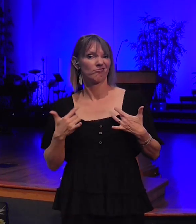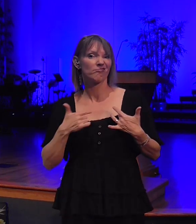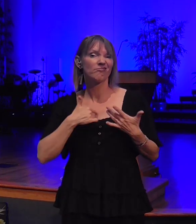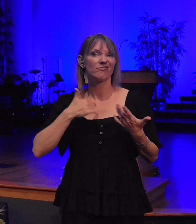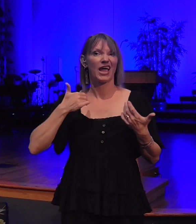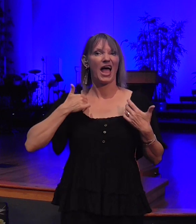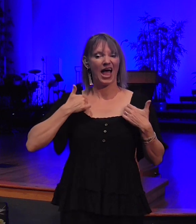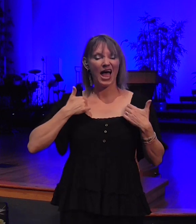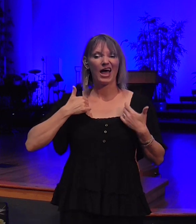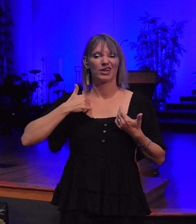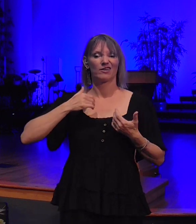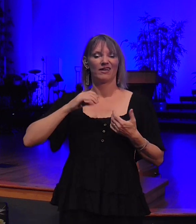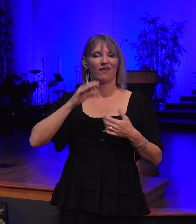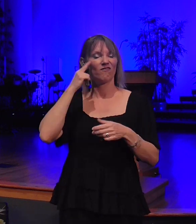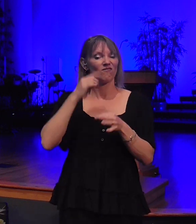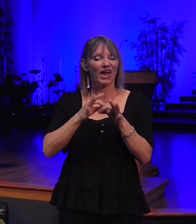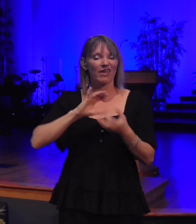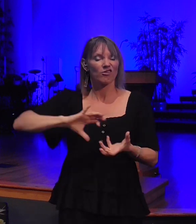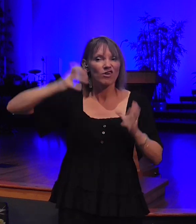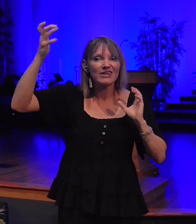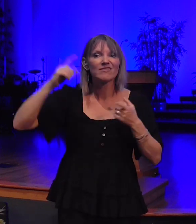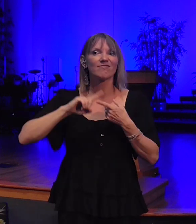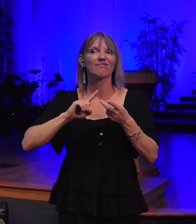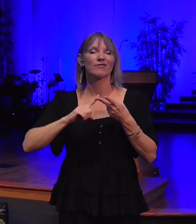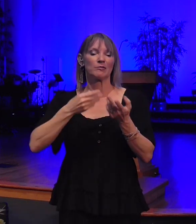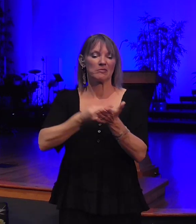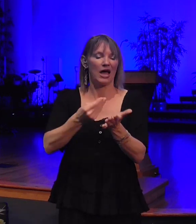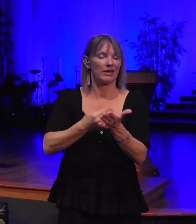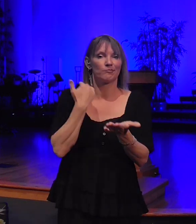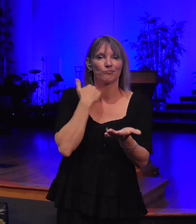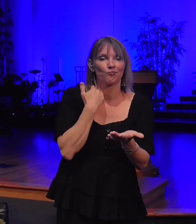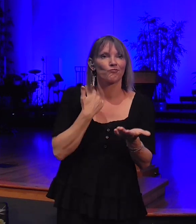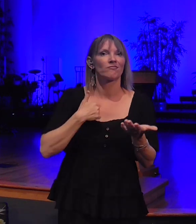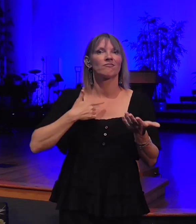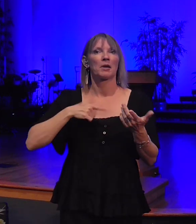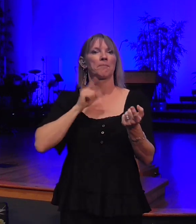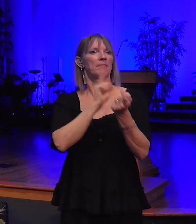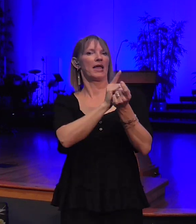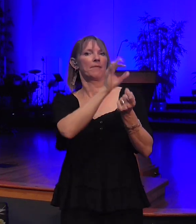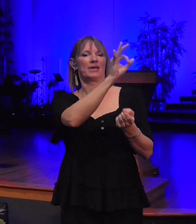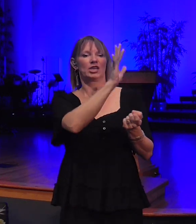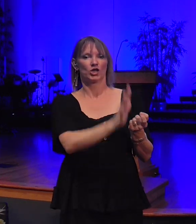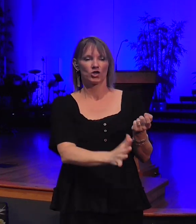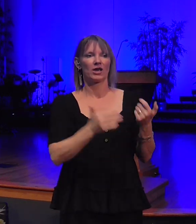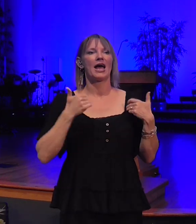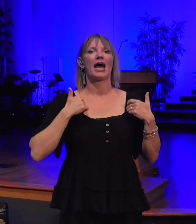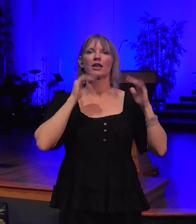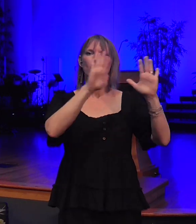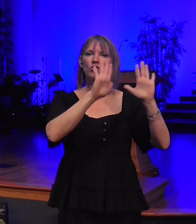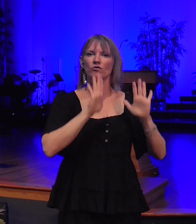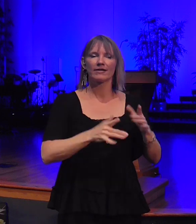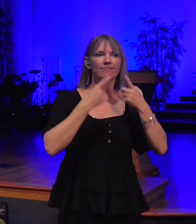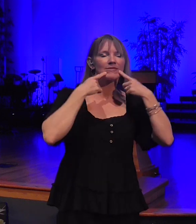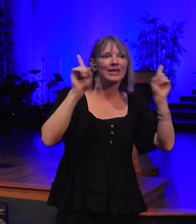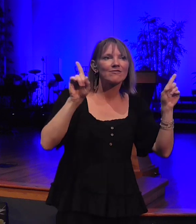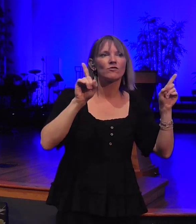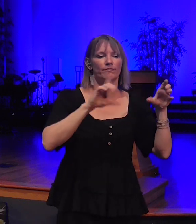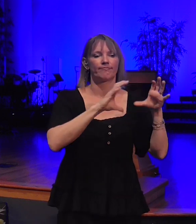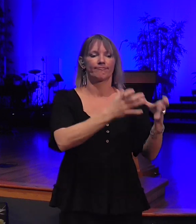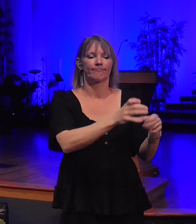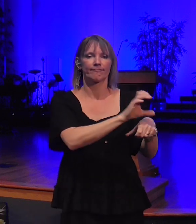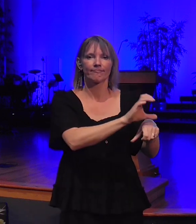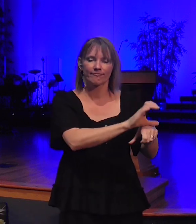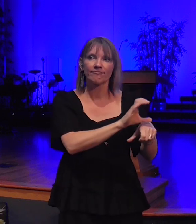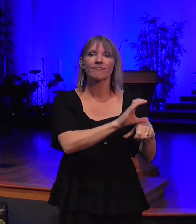faith. I was broke. And I met a minister who was a wonderful minister, had a very successful congregation. And they shared with me that they were thinking